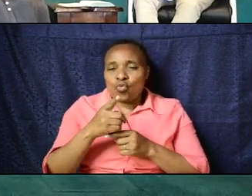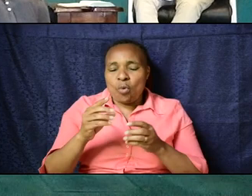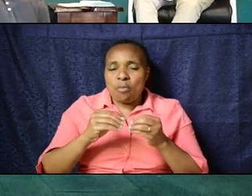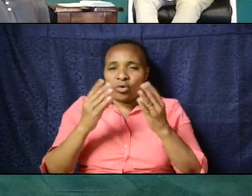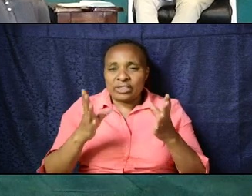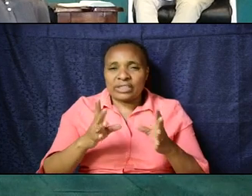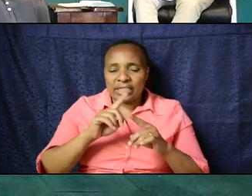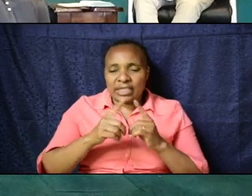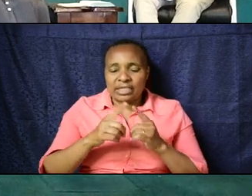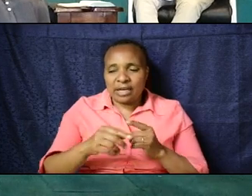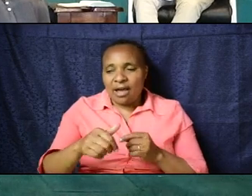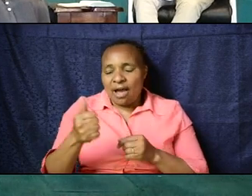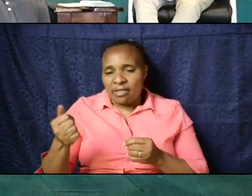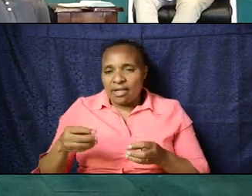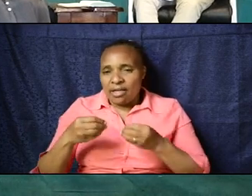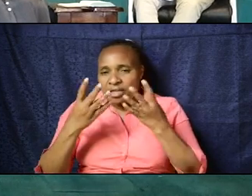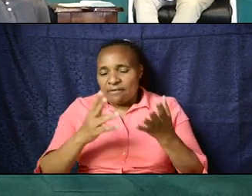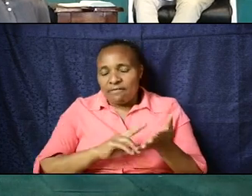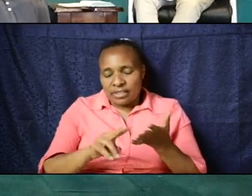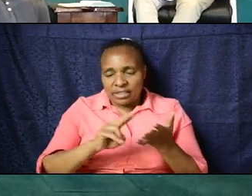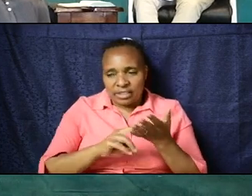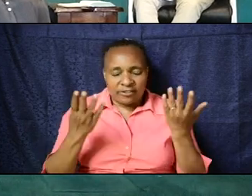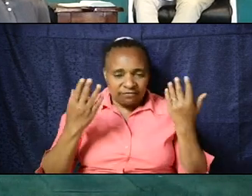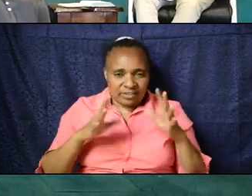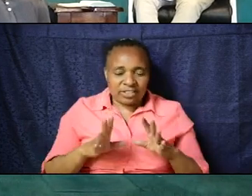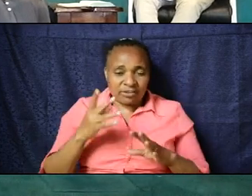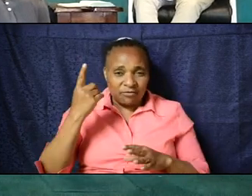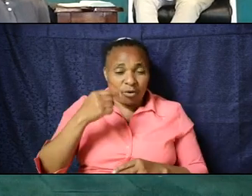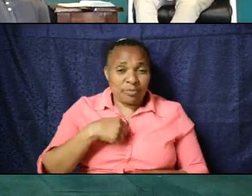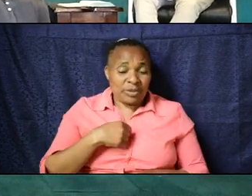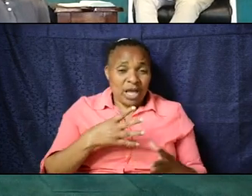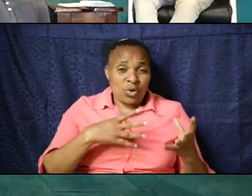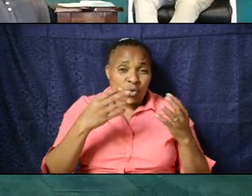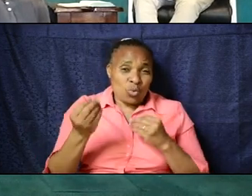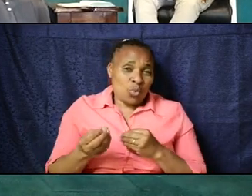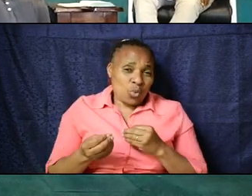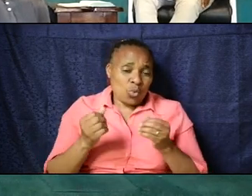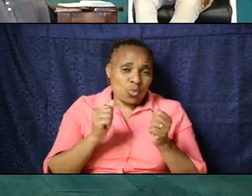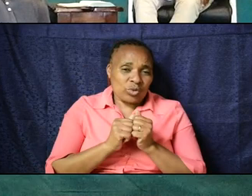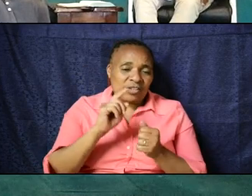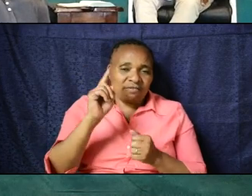can choose two other people who can give us those verses. Okay, for me, I'll go with